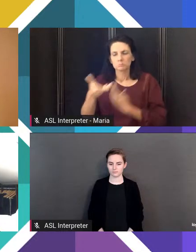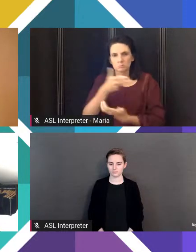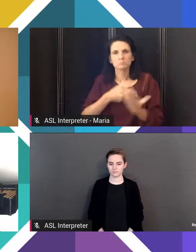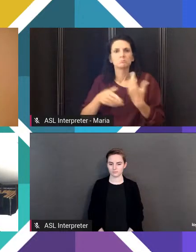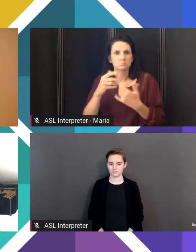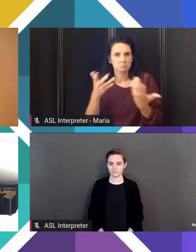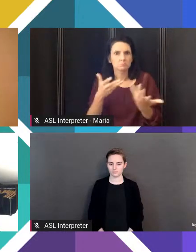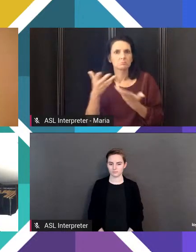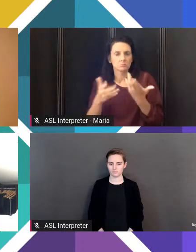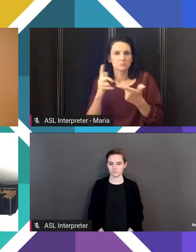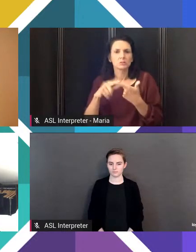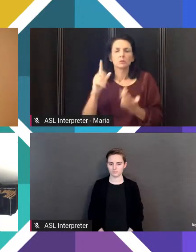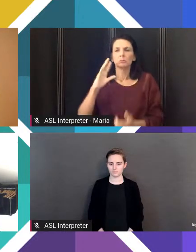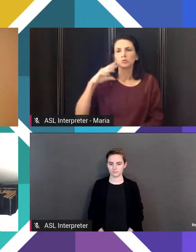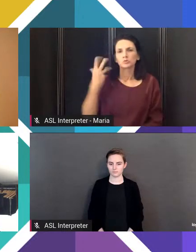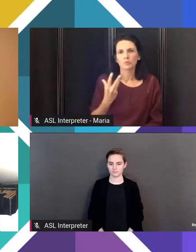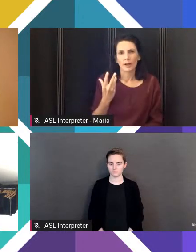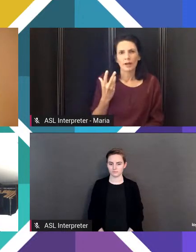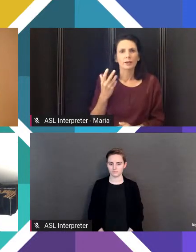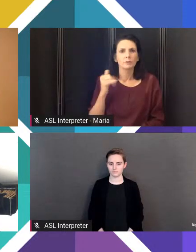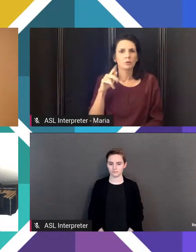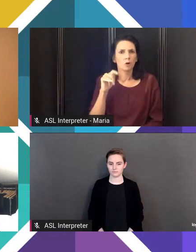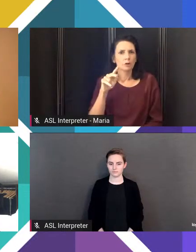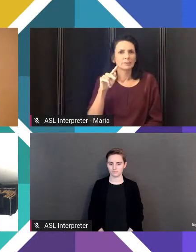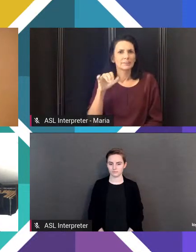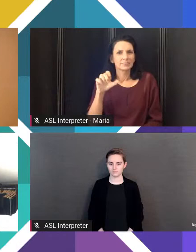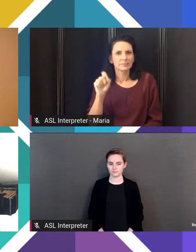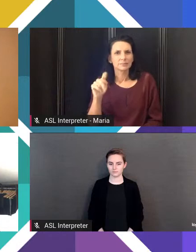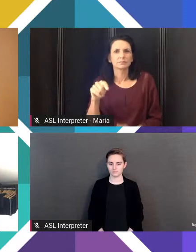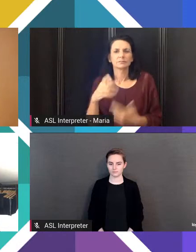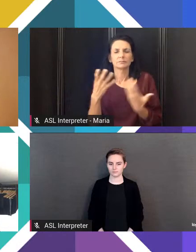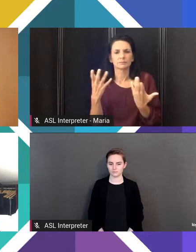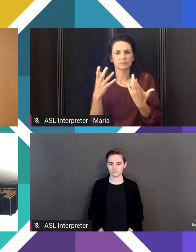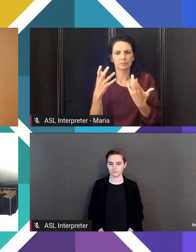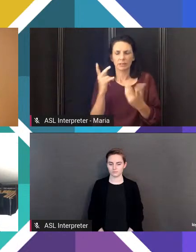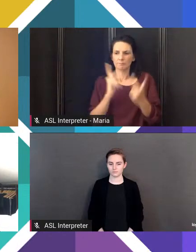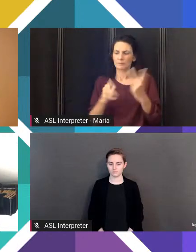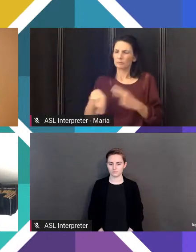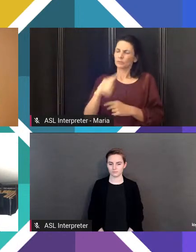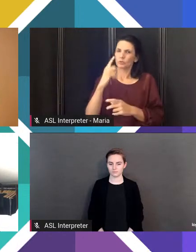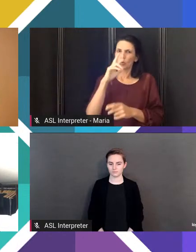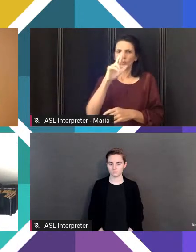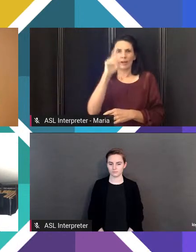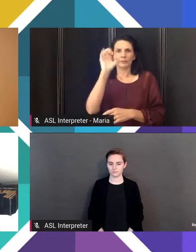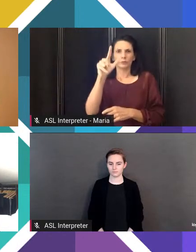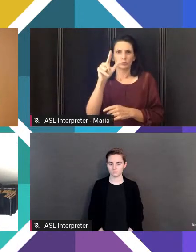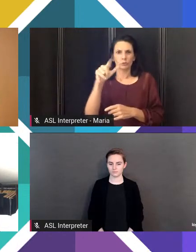surrounded by drag artists and kind of people I would define as radical queer,